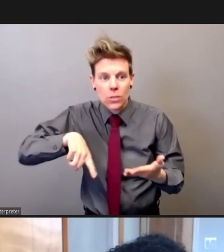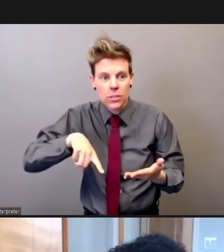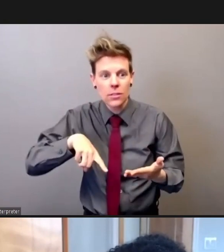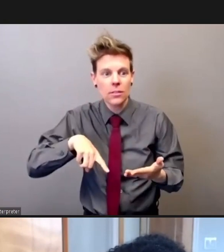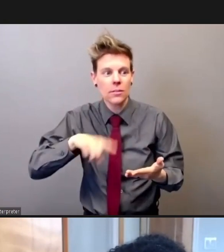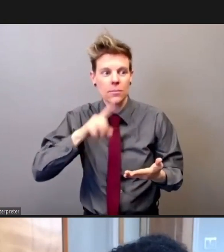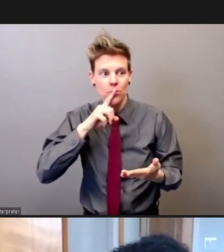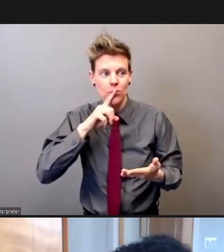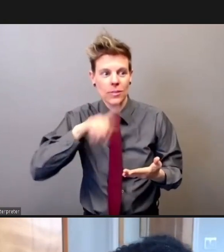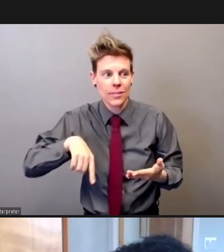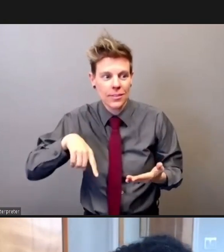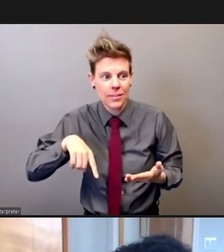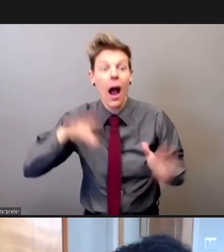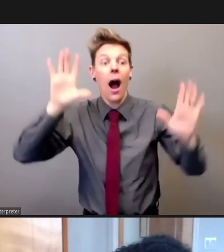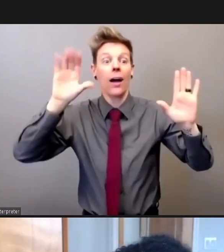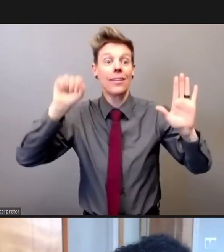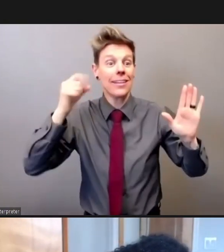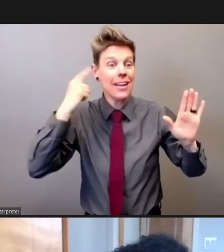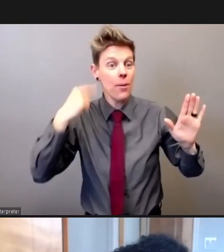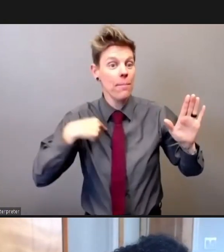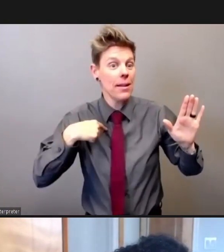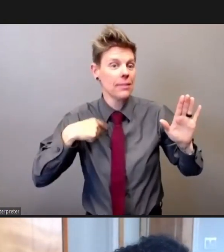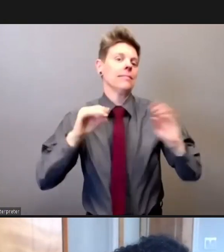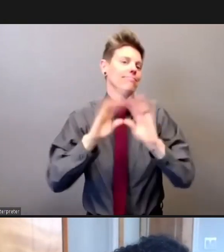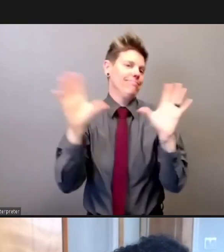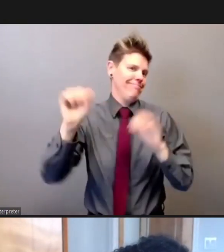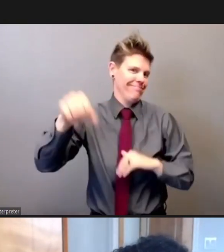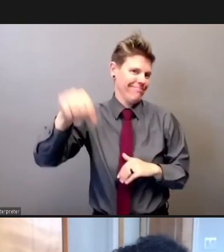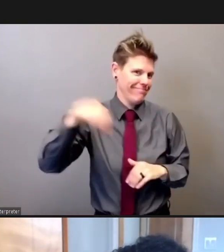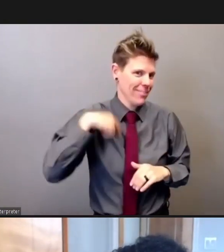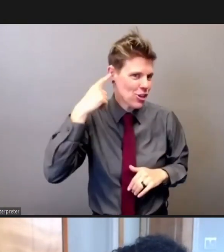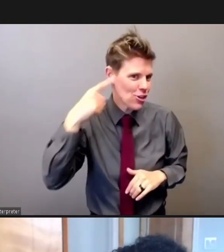Okay, do you have me? Yes, go right ahead. Great, And thank